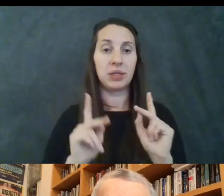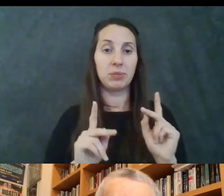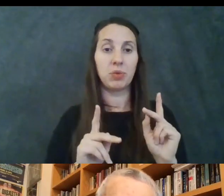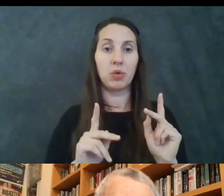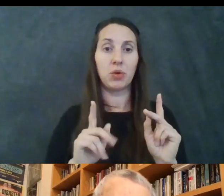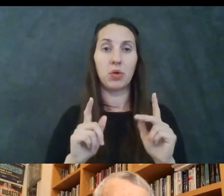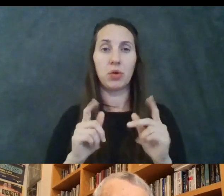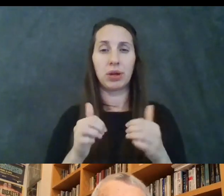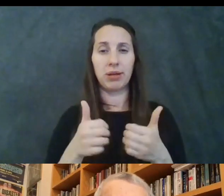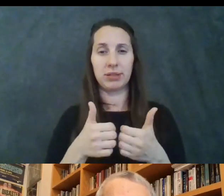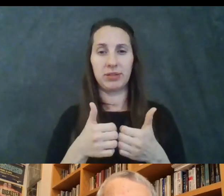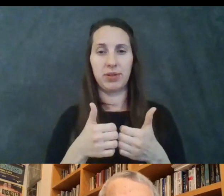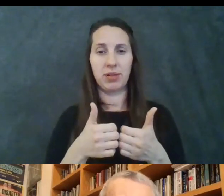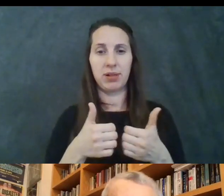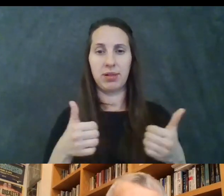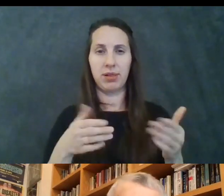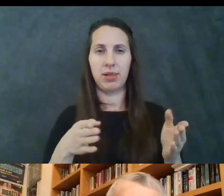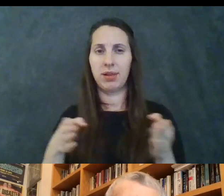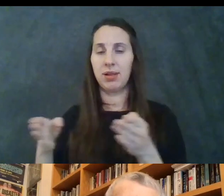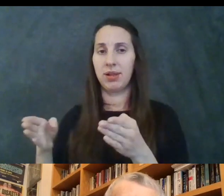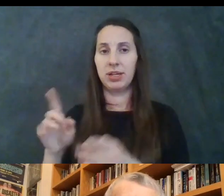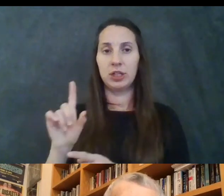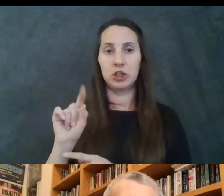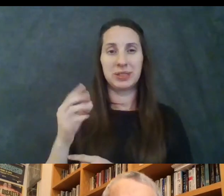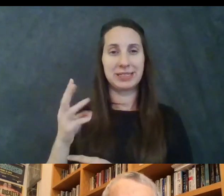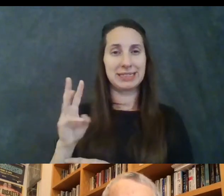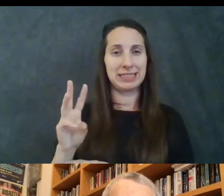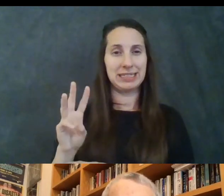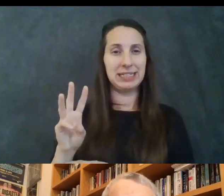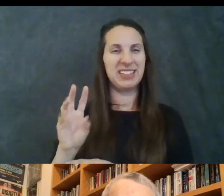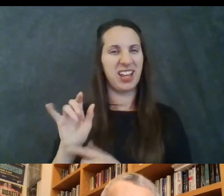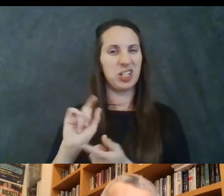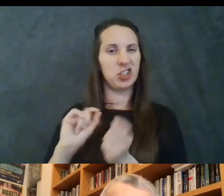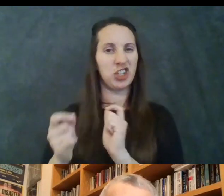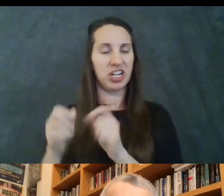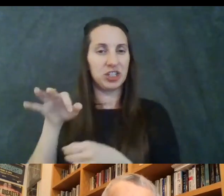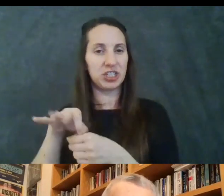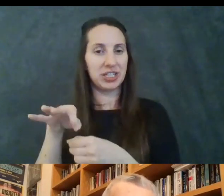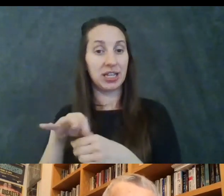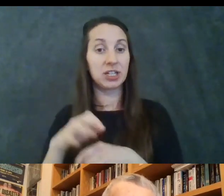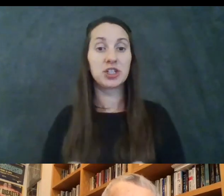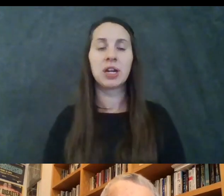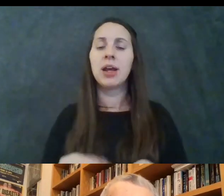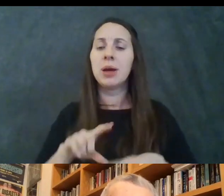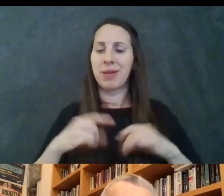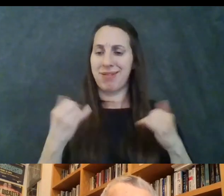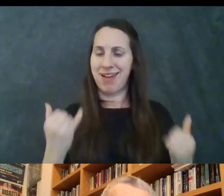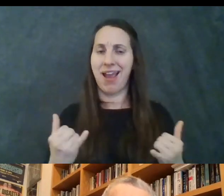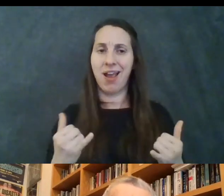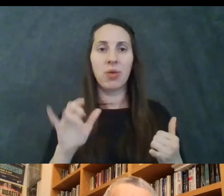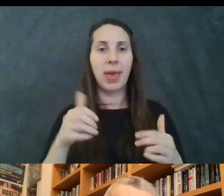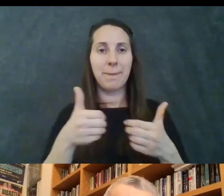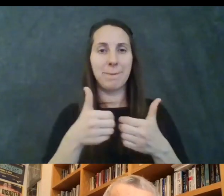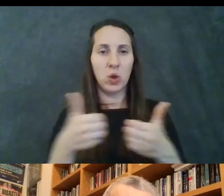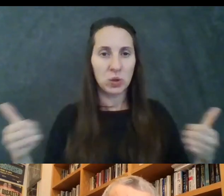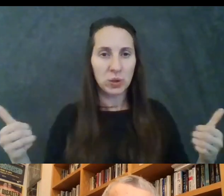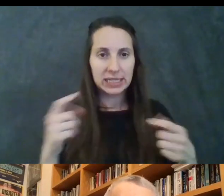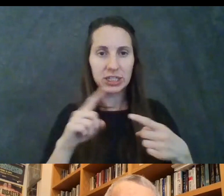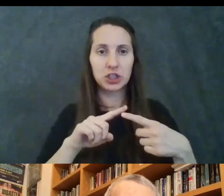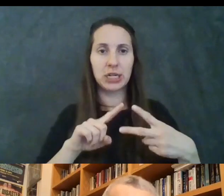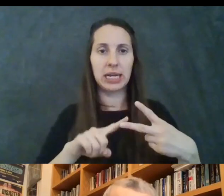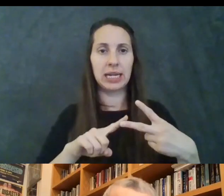16. The polarization, the lack of respect, the incivility